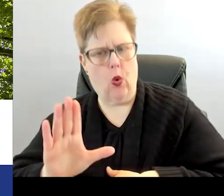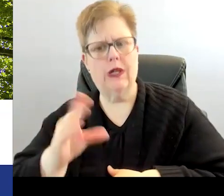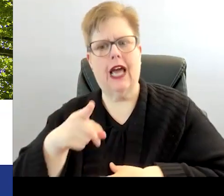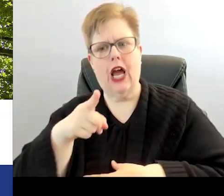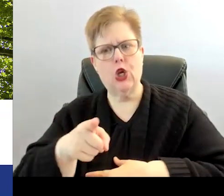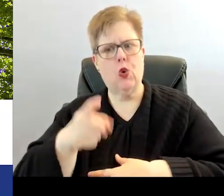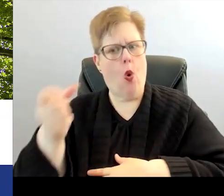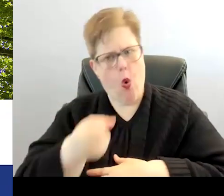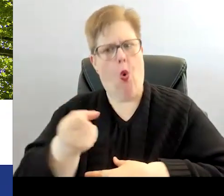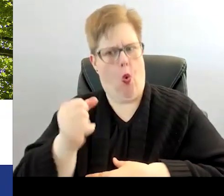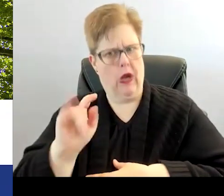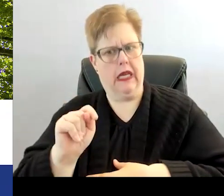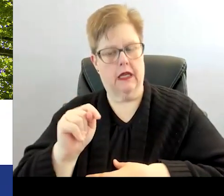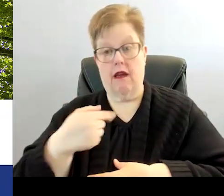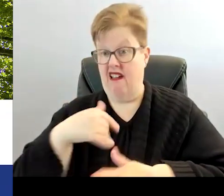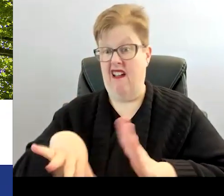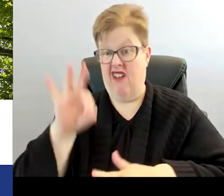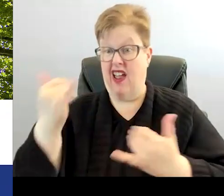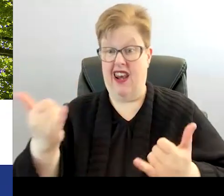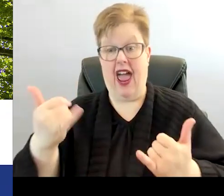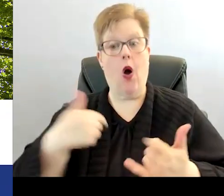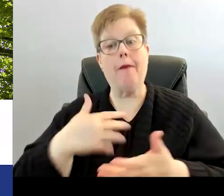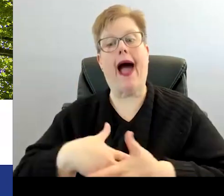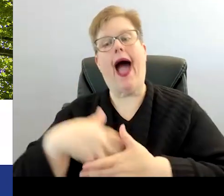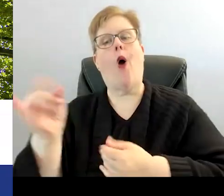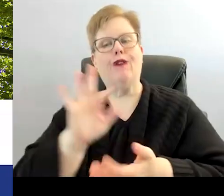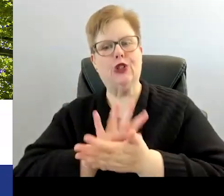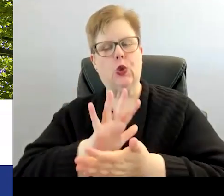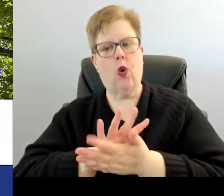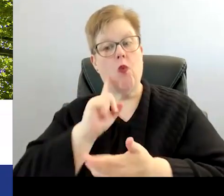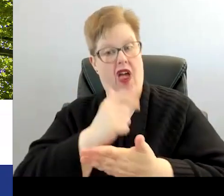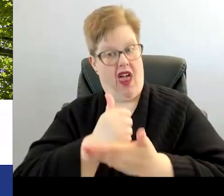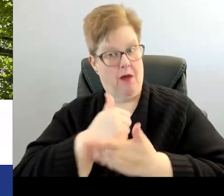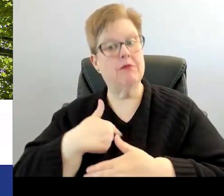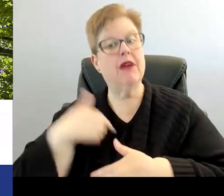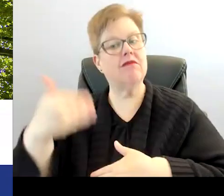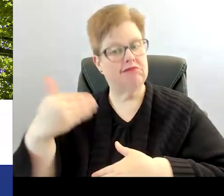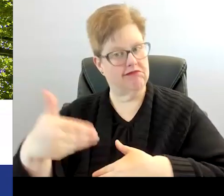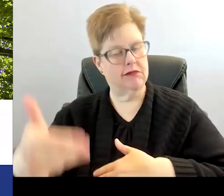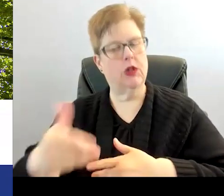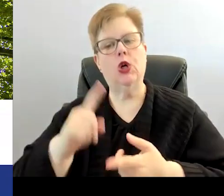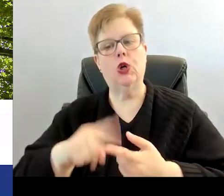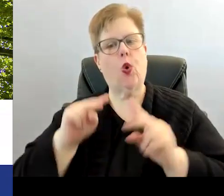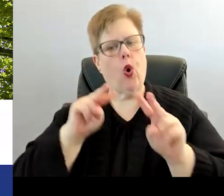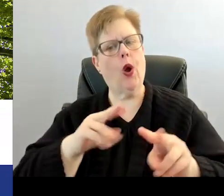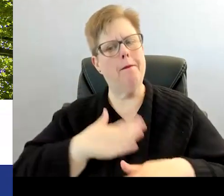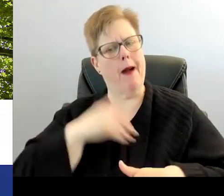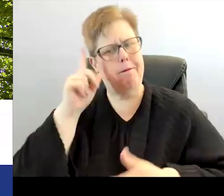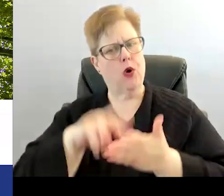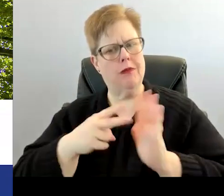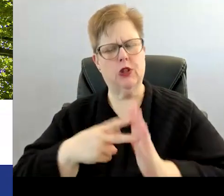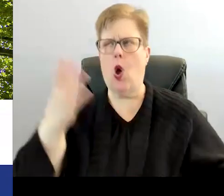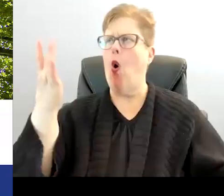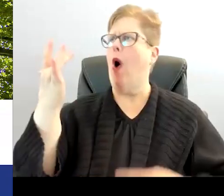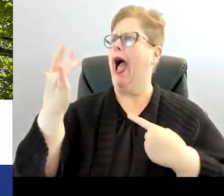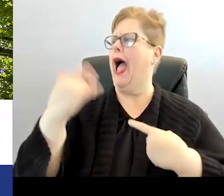it. I've found, even now that I'm outside of school, that it actually helps me periodically to revisit my purpose. Why am I doing